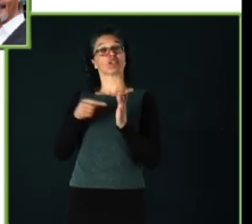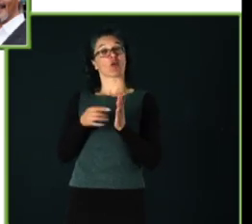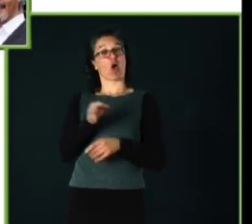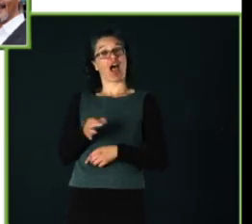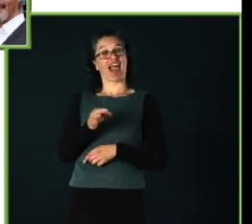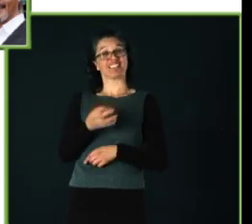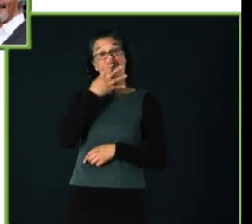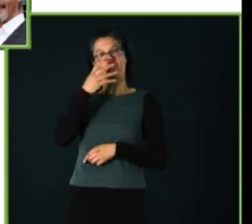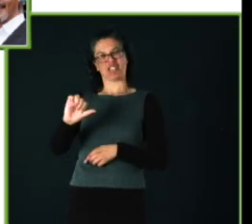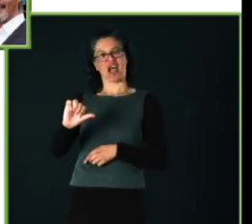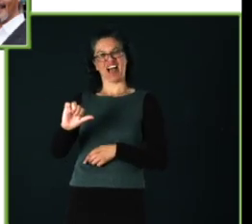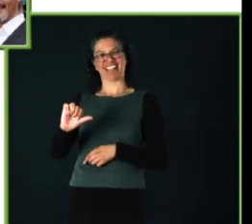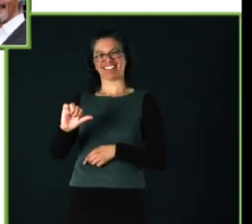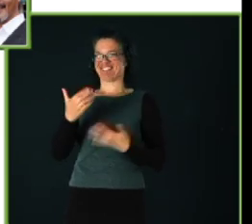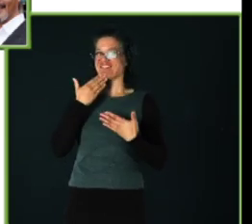Thank you, everybody.